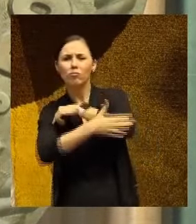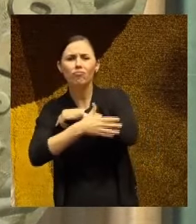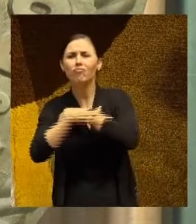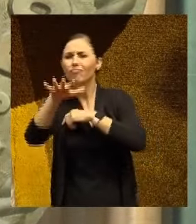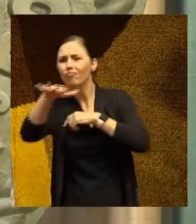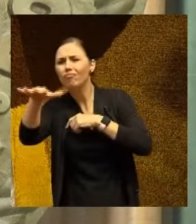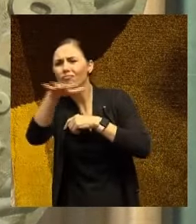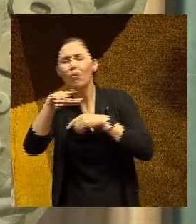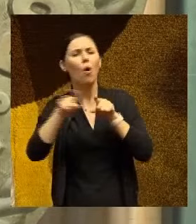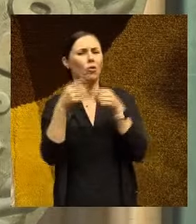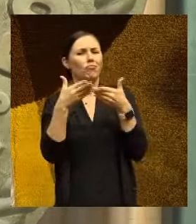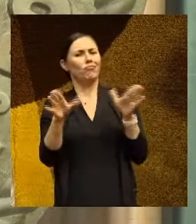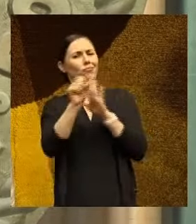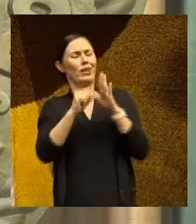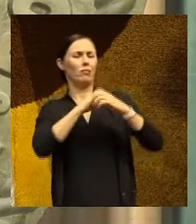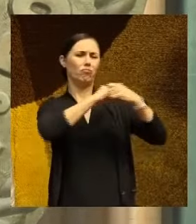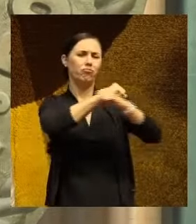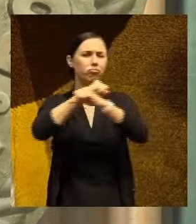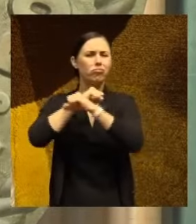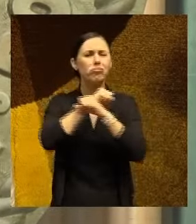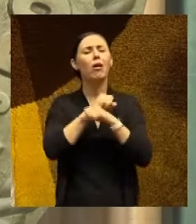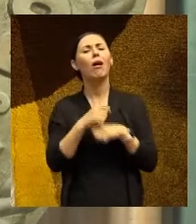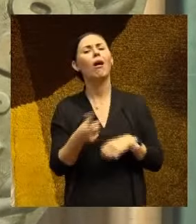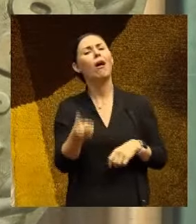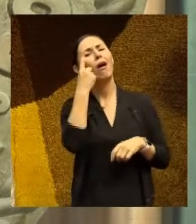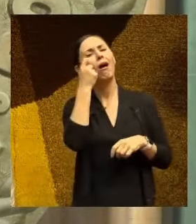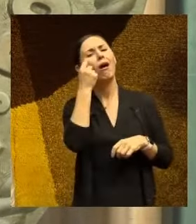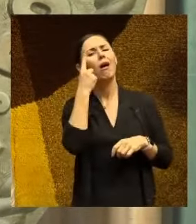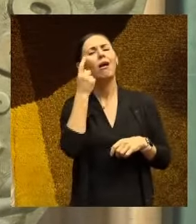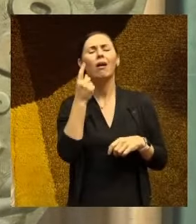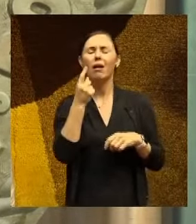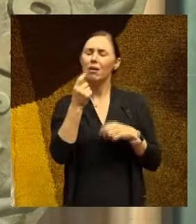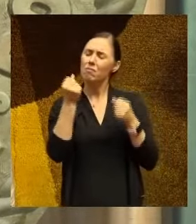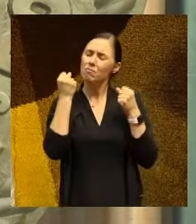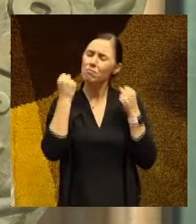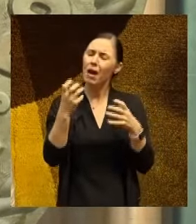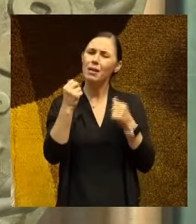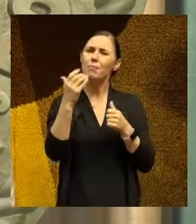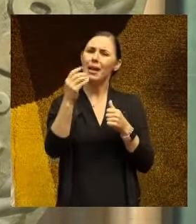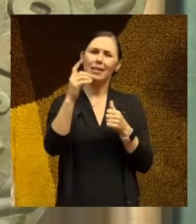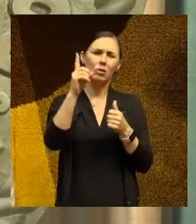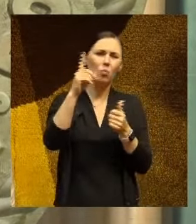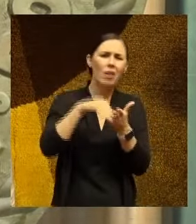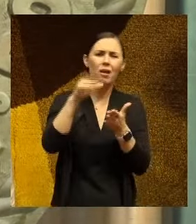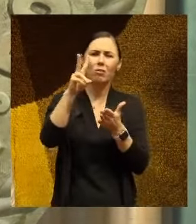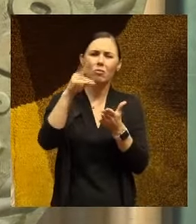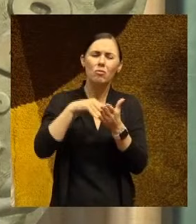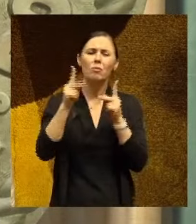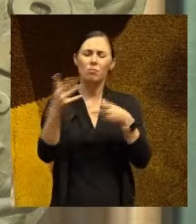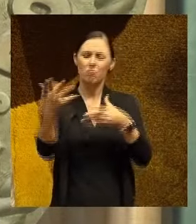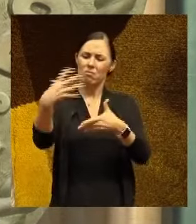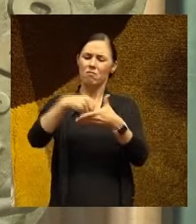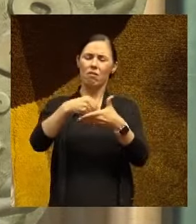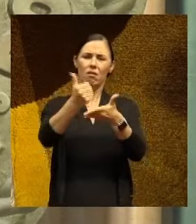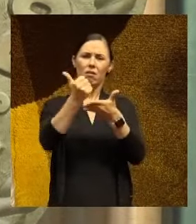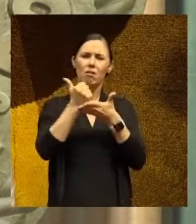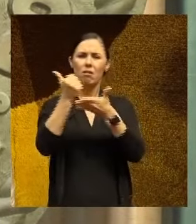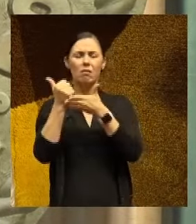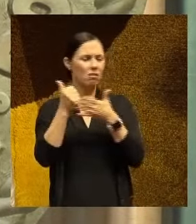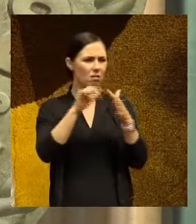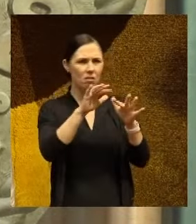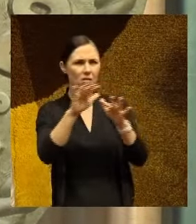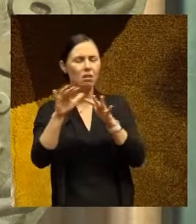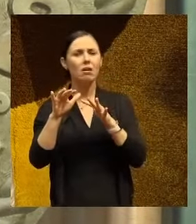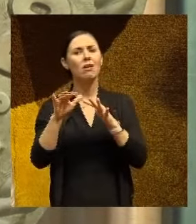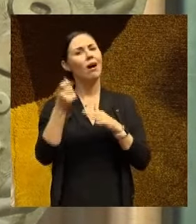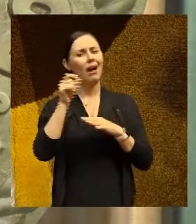I deeply appreciate the thousands involved in this task, whose scale and complexity rivals anything